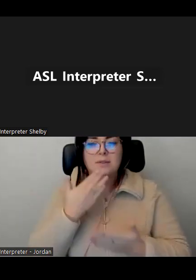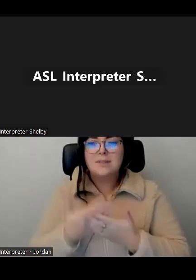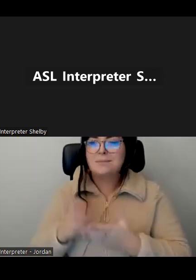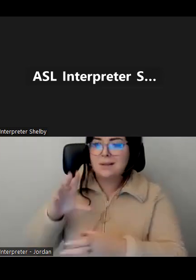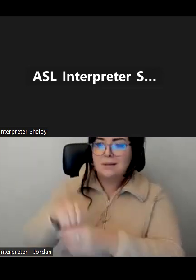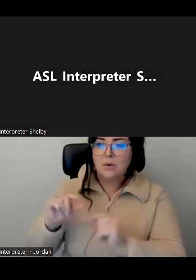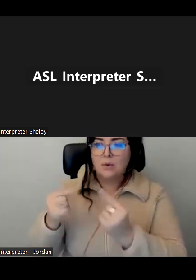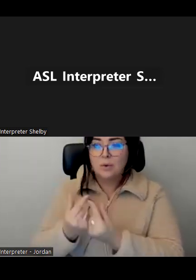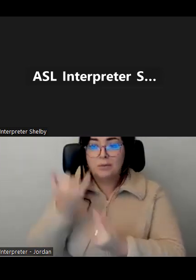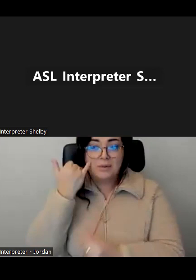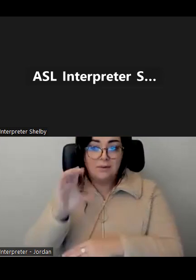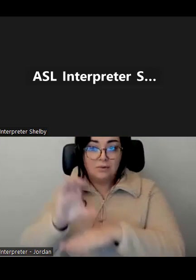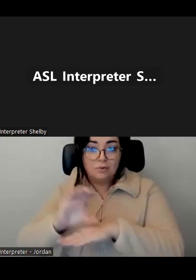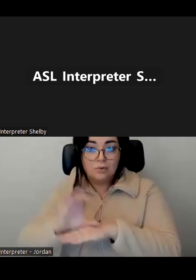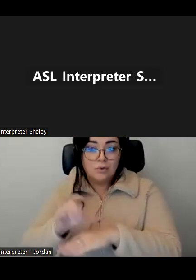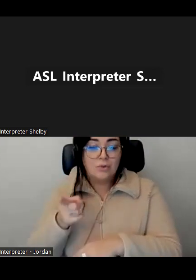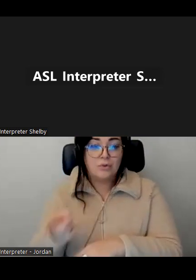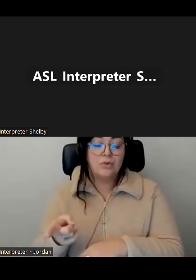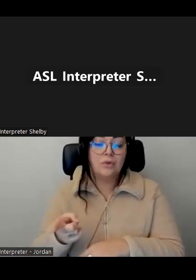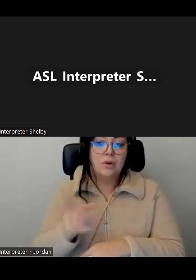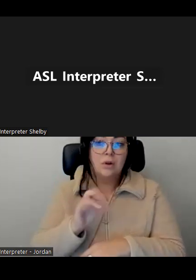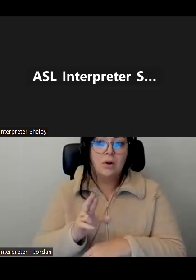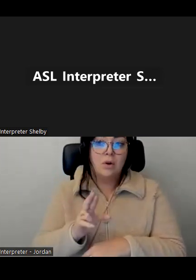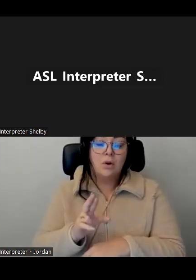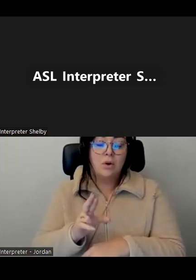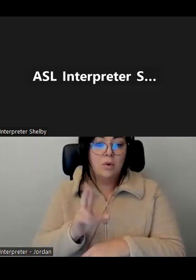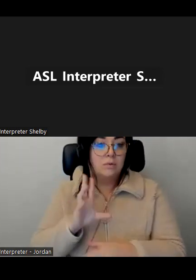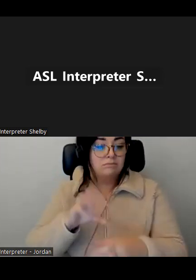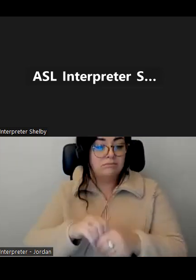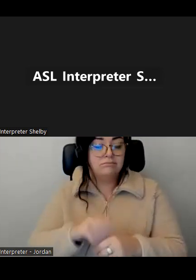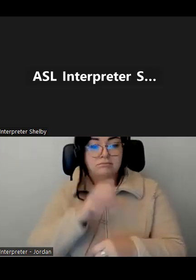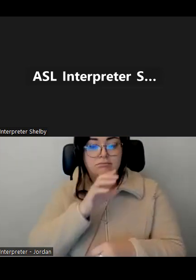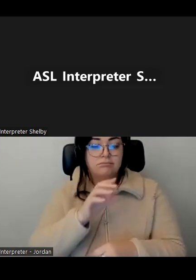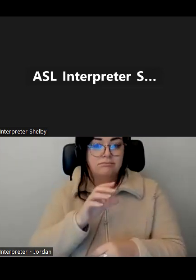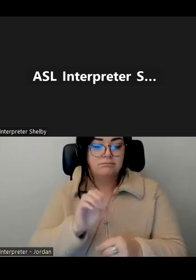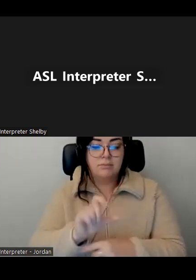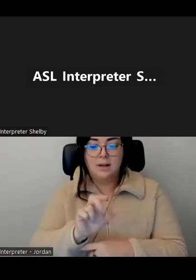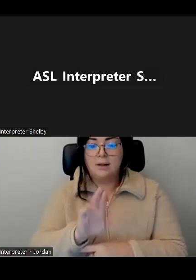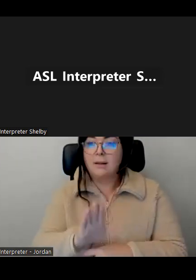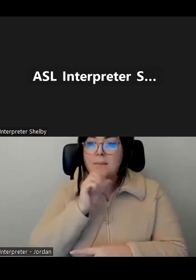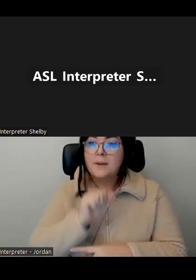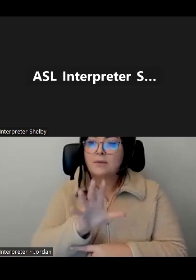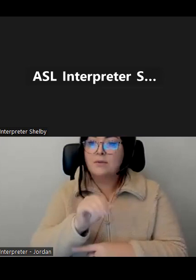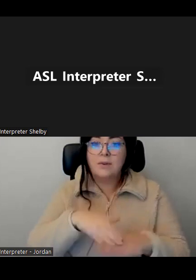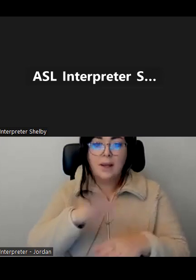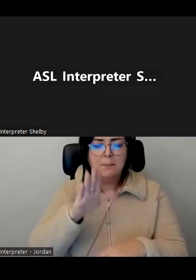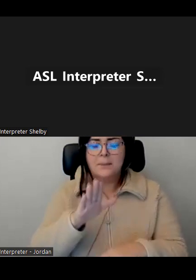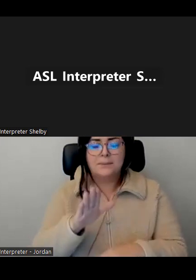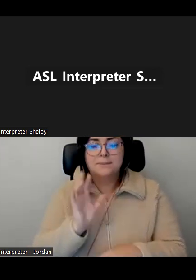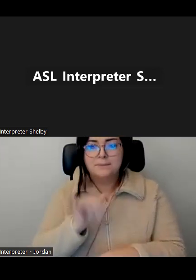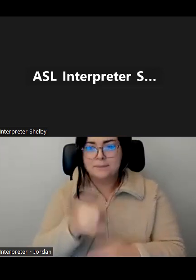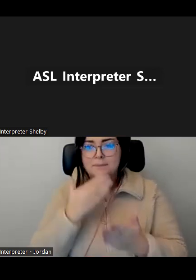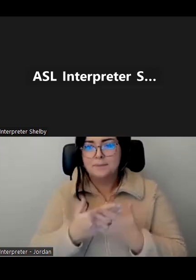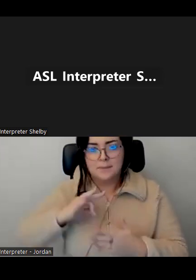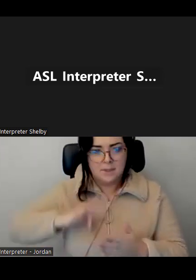a church group or, maybe you're involved in a 50+ club. Those type of things can